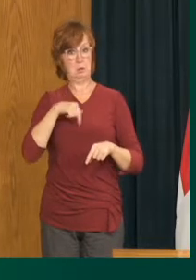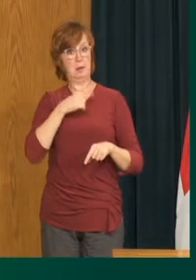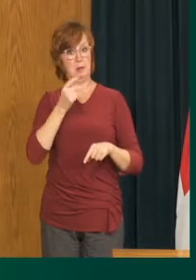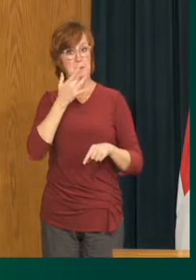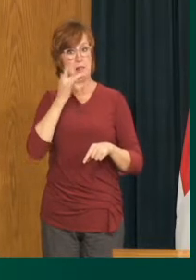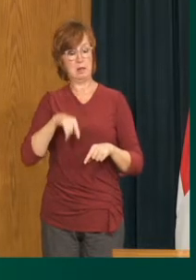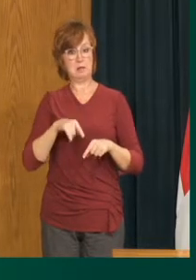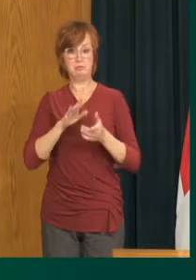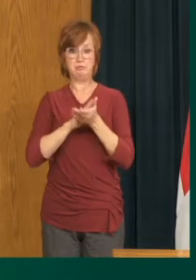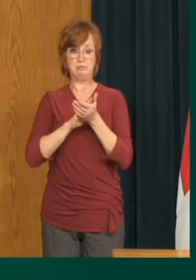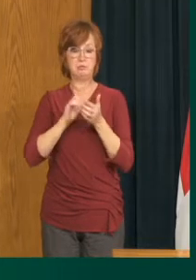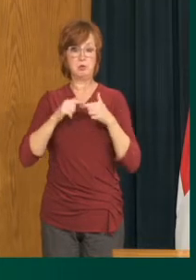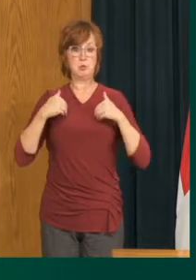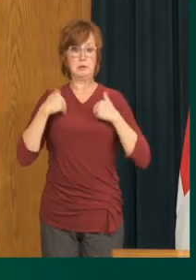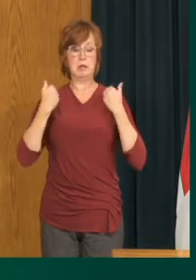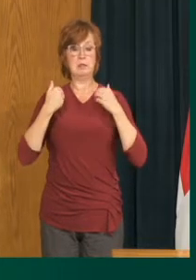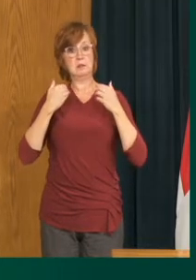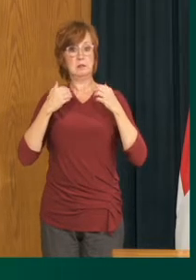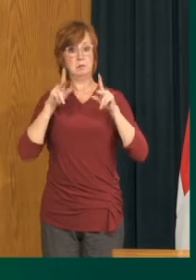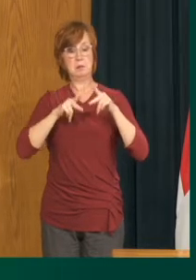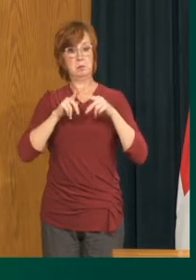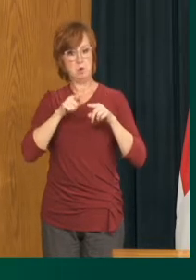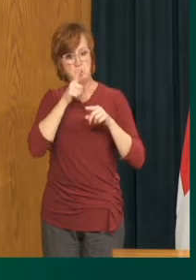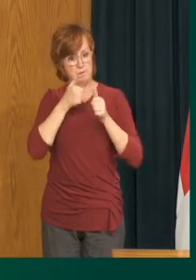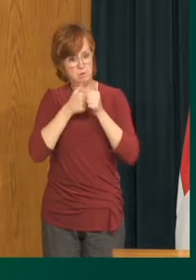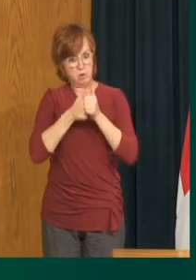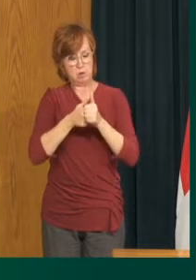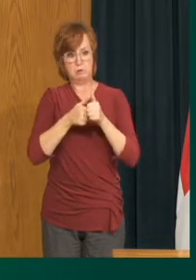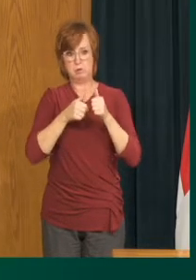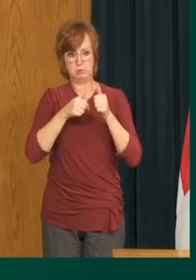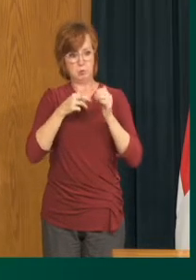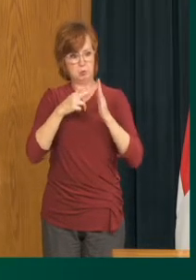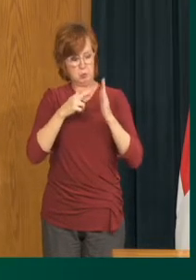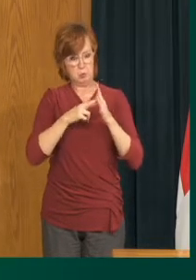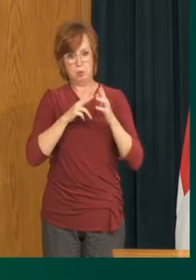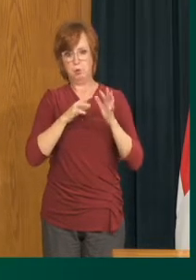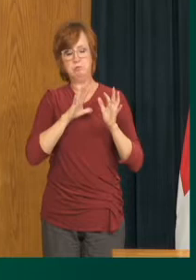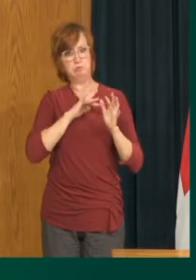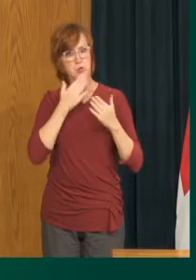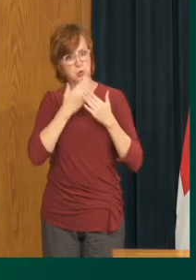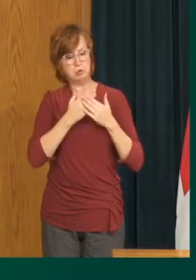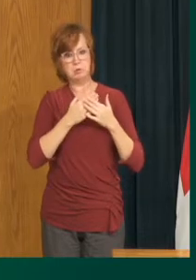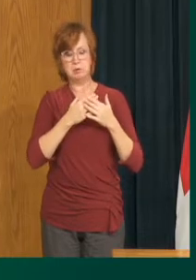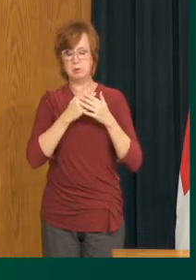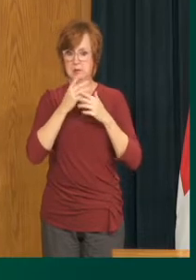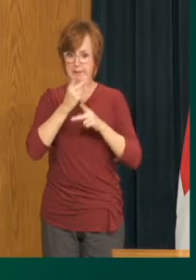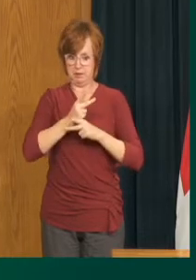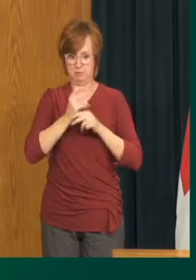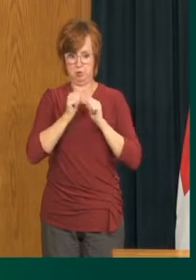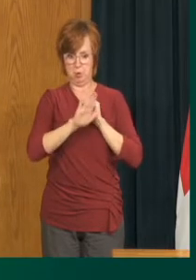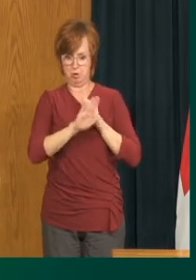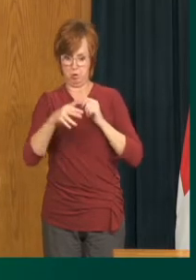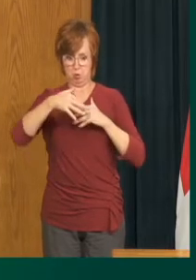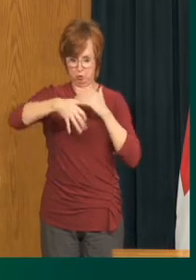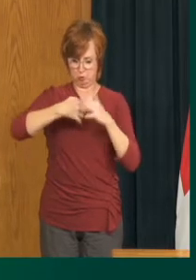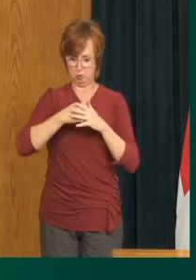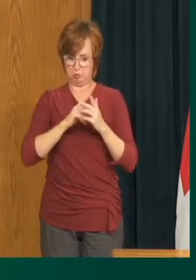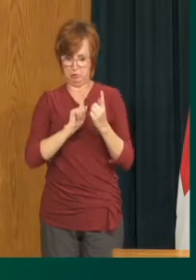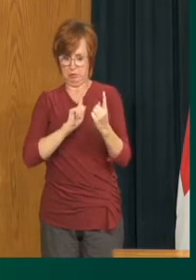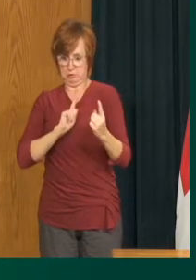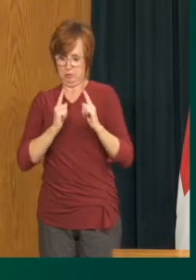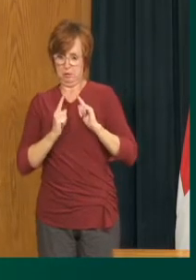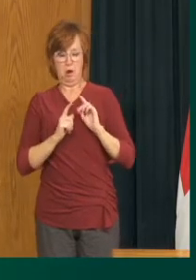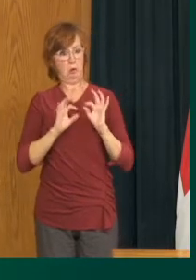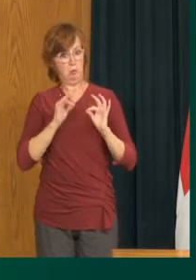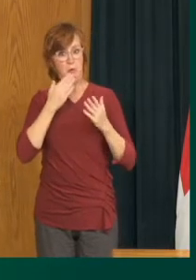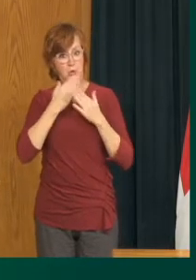to be following the guidelines and being very judicious in terms of socializing, and that really needs to continue. In other parts of the province, it's